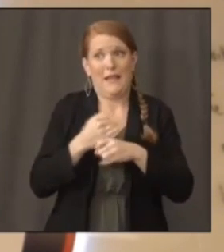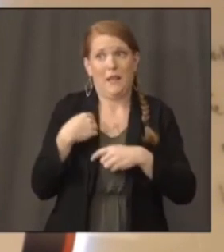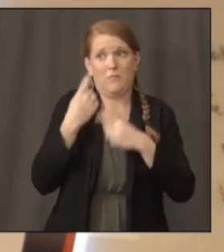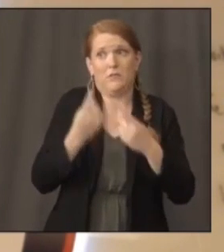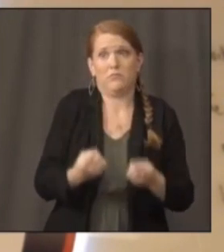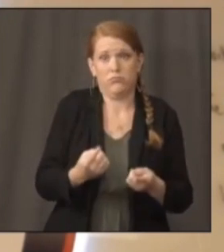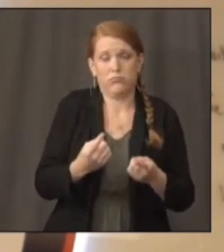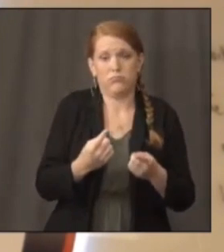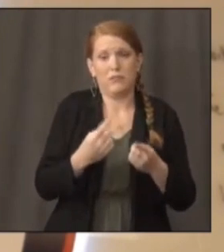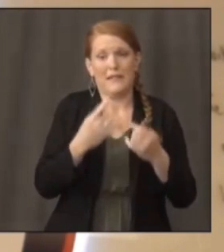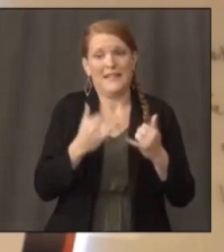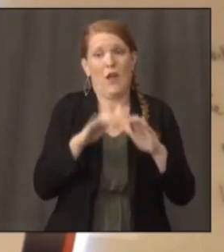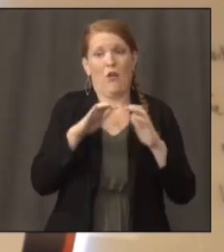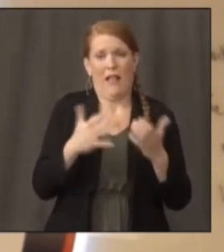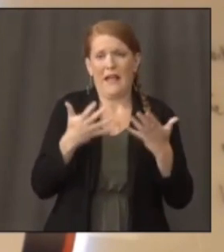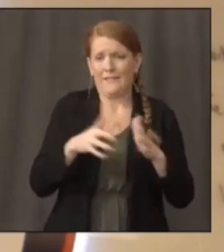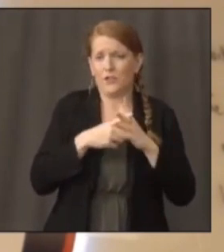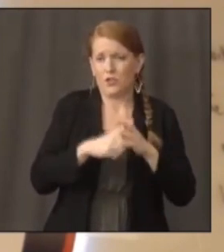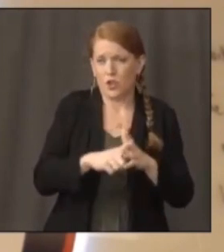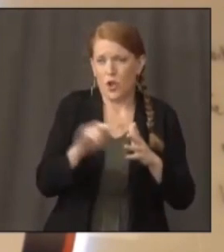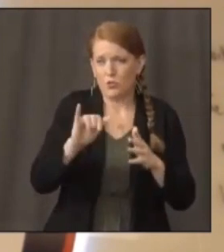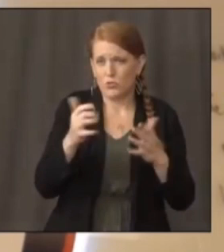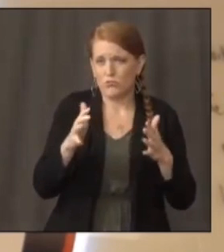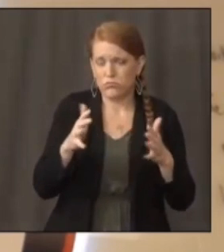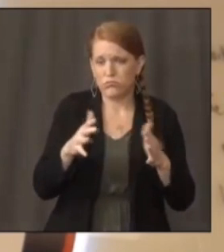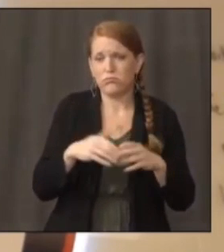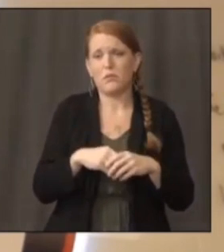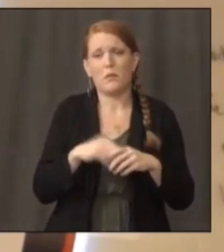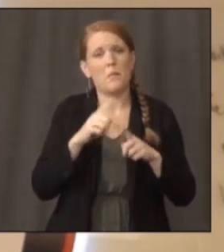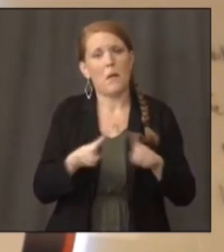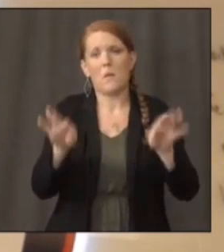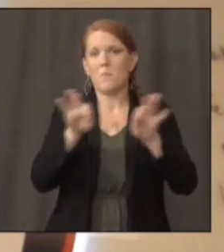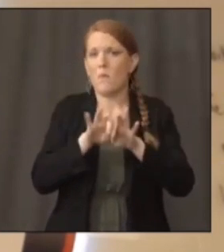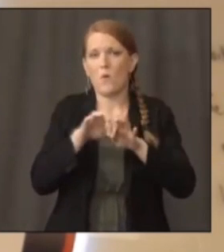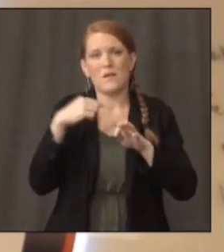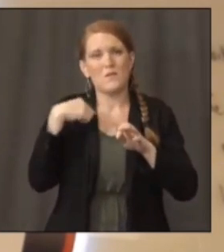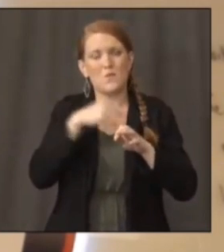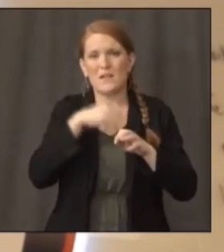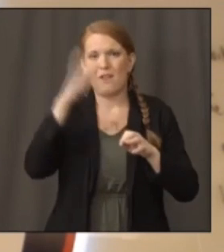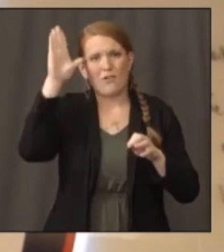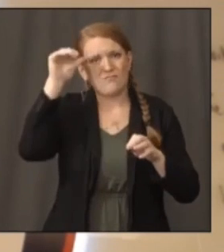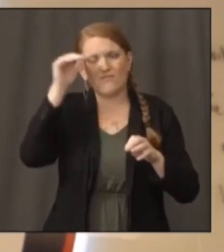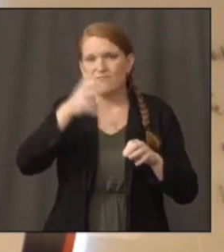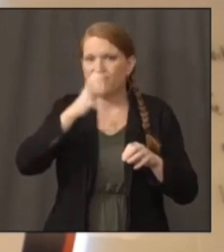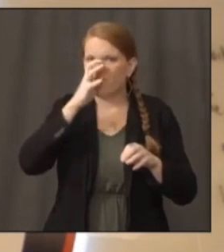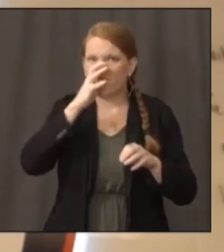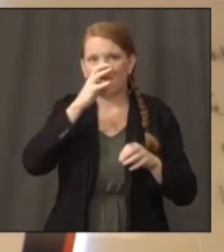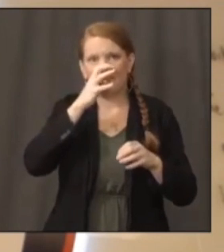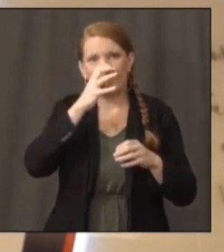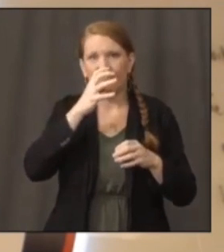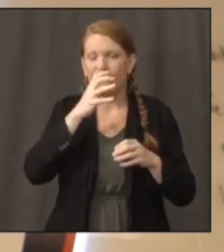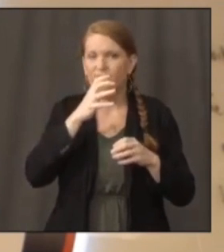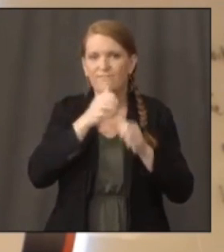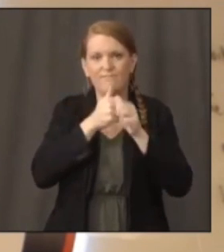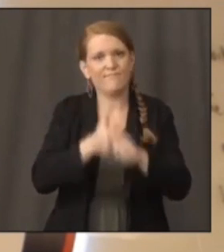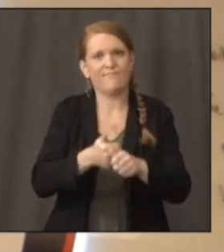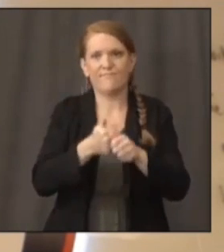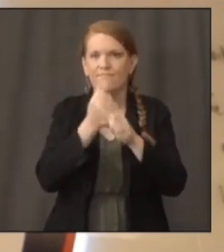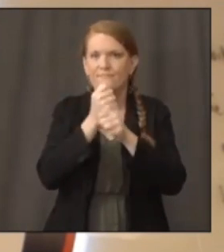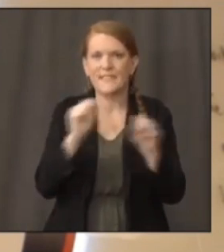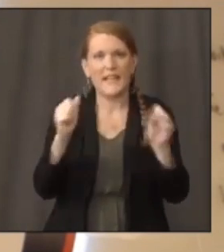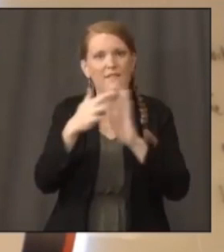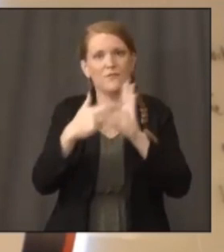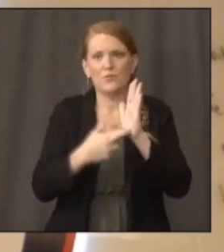have started as well. But we've got to remain vigilant, and disciplined, with